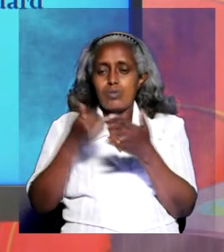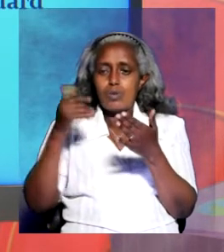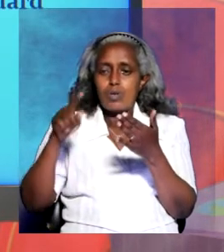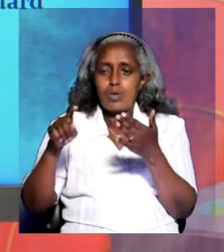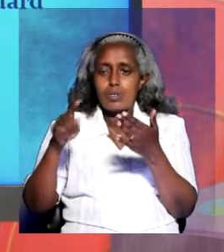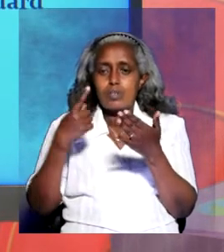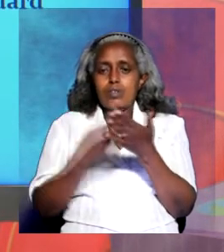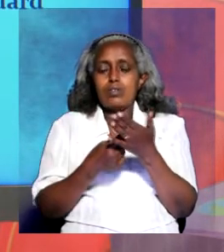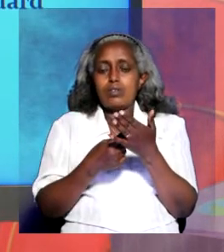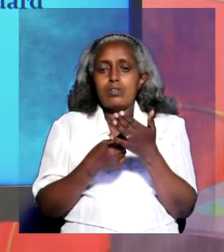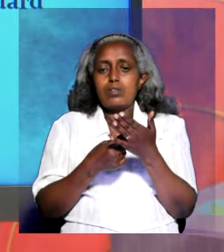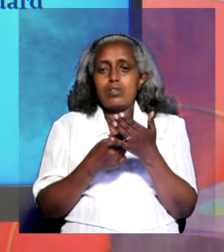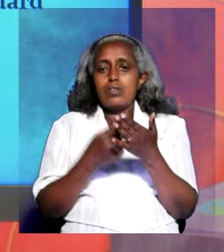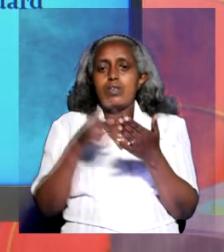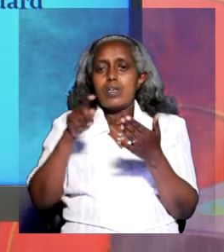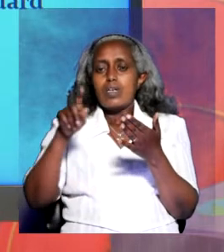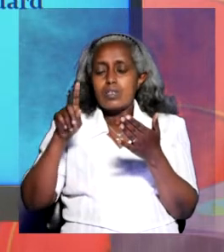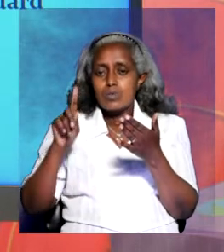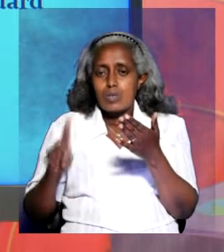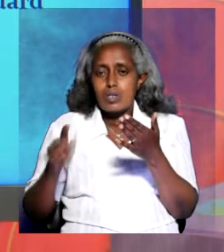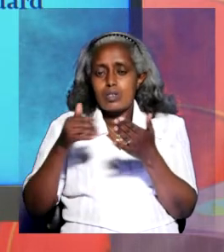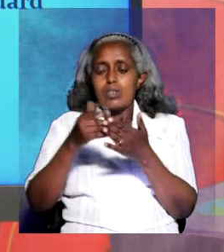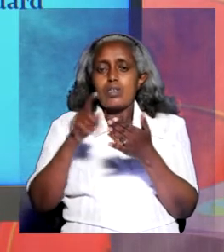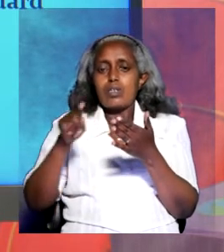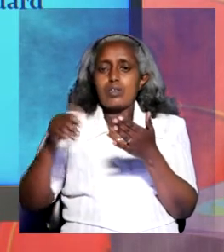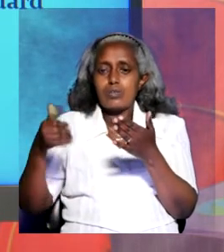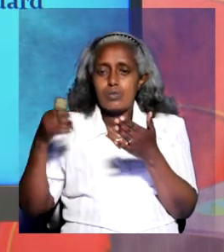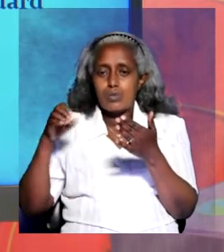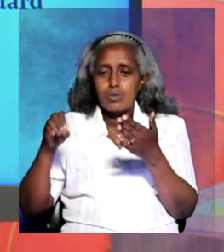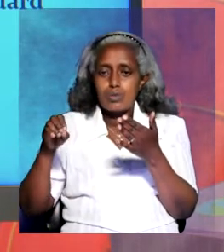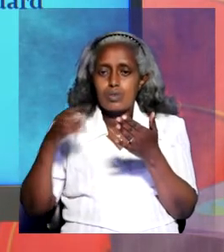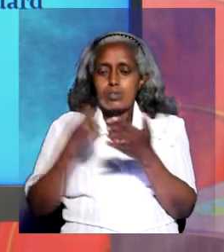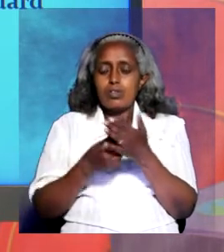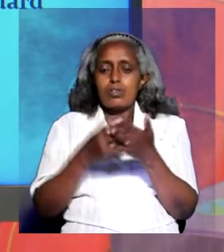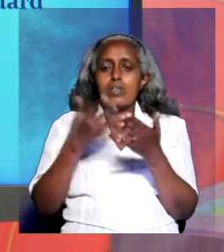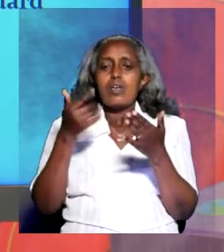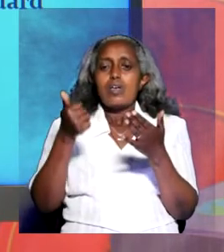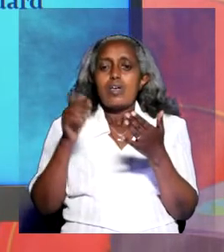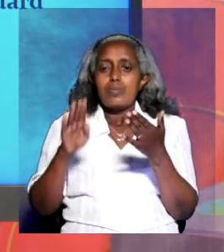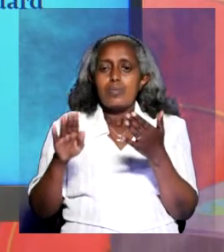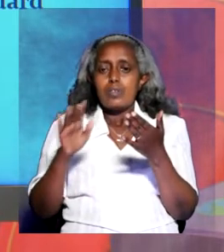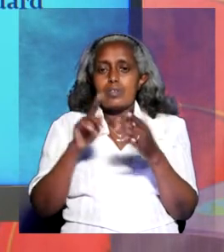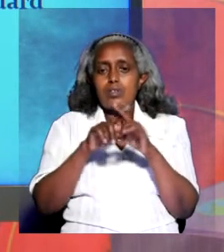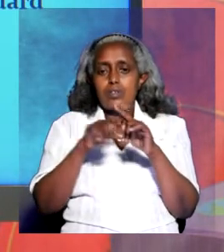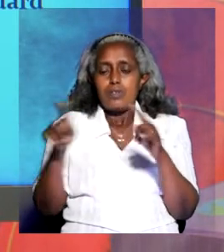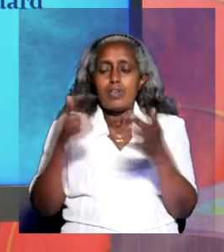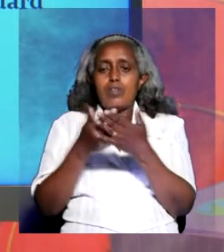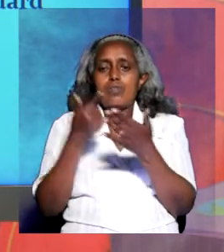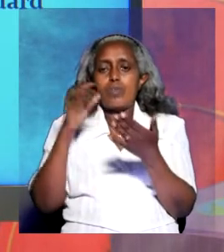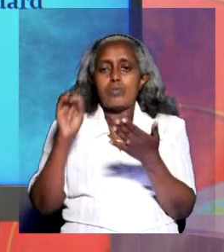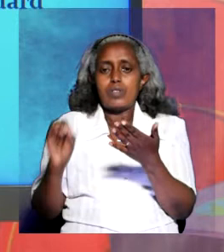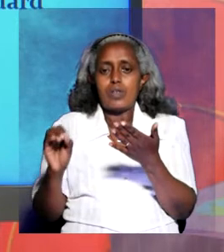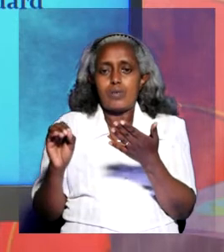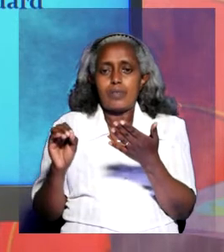So this is where x1 minus x0, y1 minus y0 is a, b, where is different from